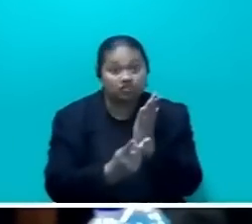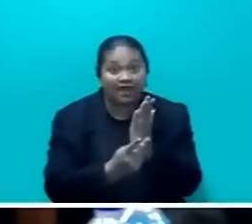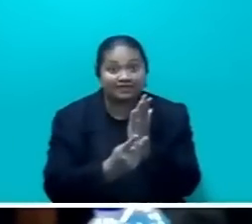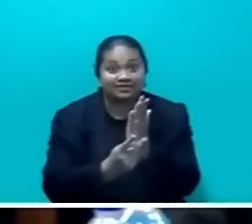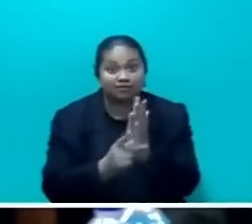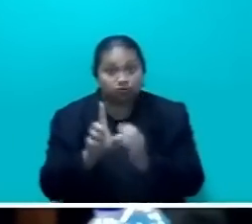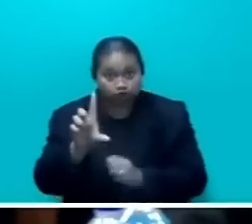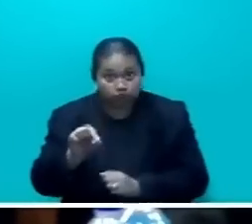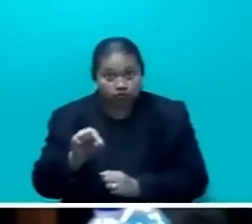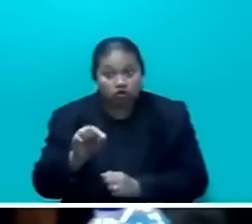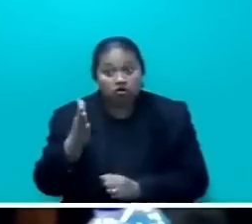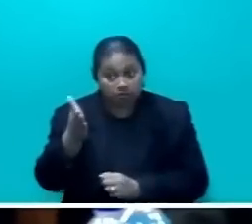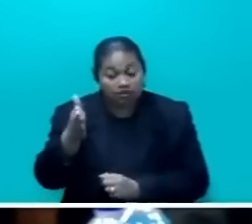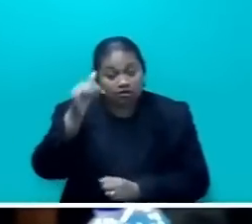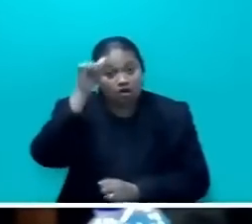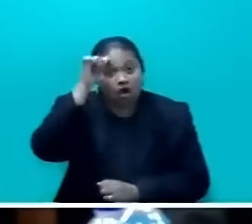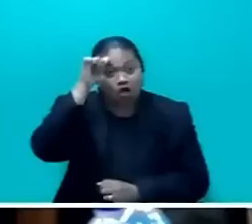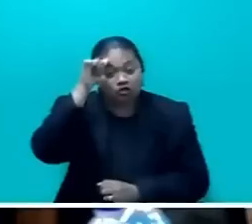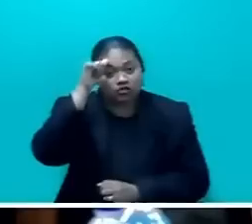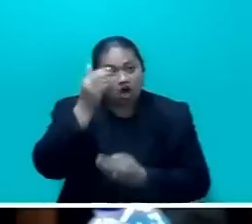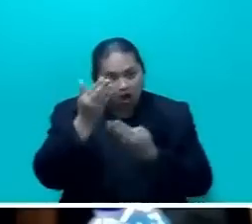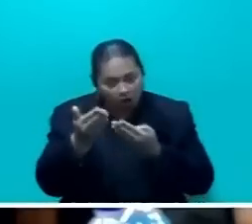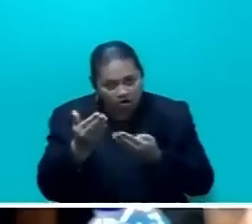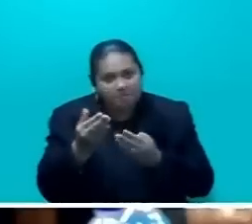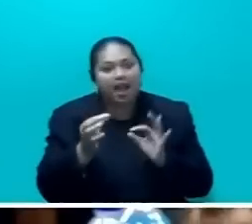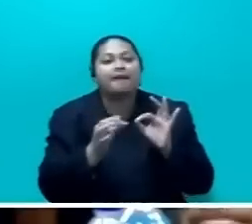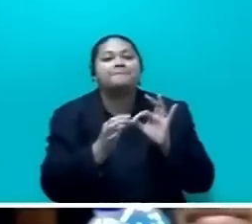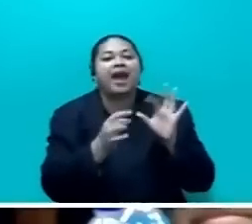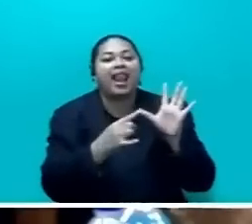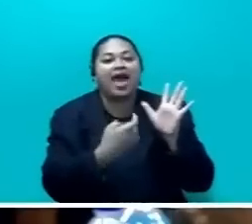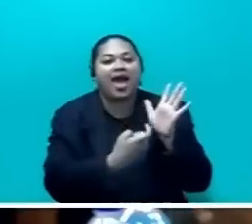knows. Honorable Bala knows. Honorable Kumar knows.